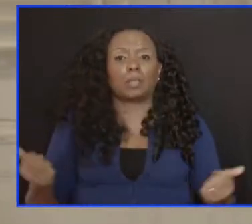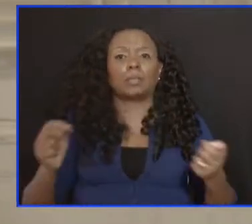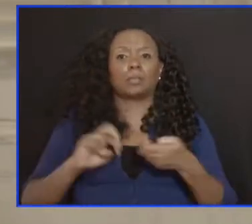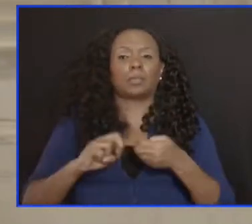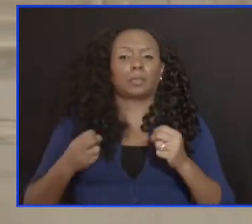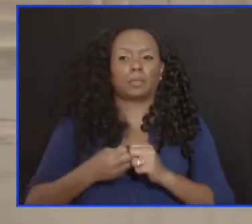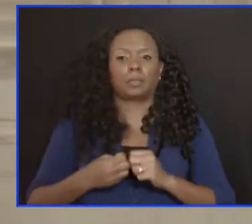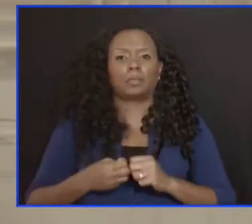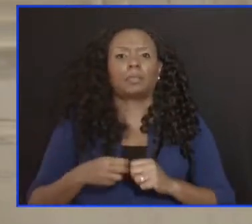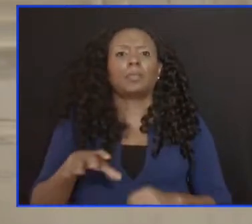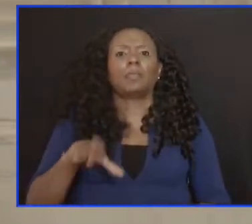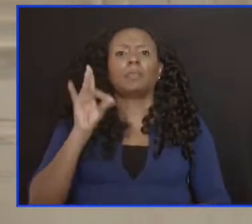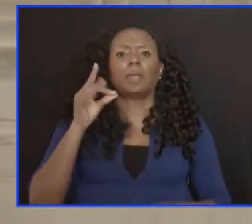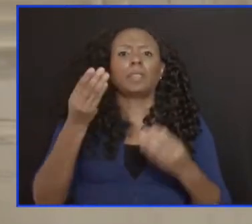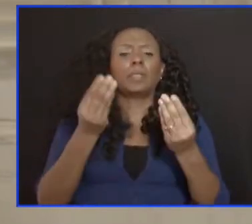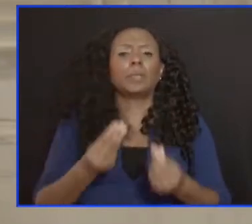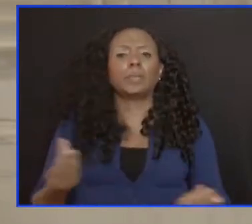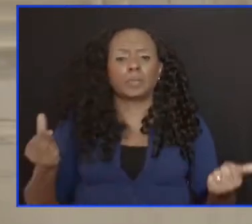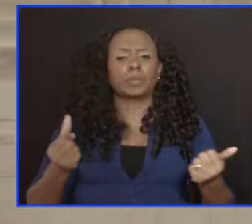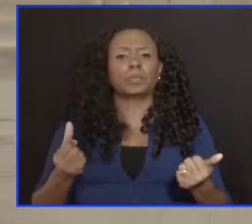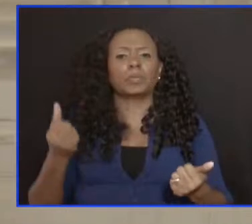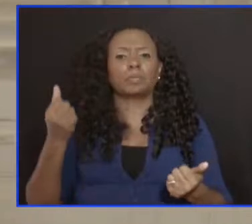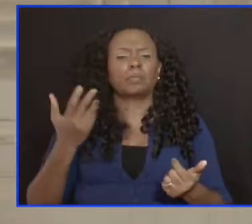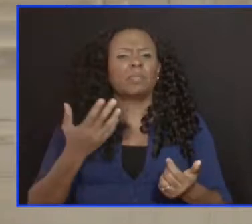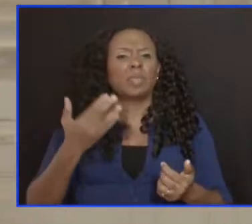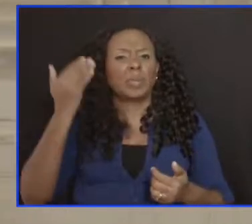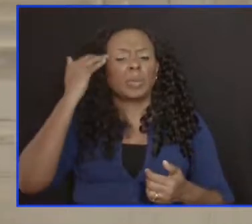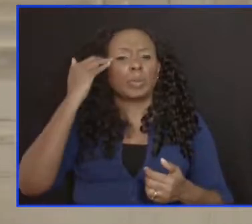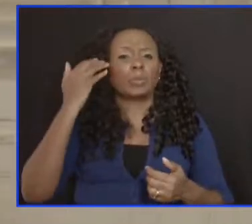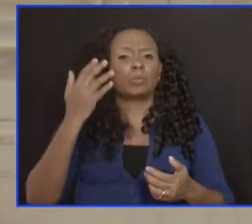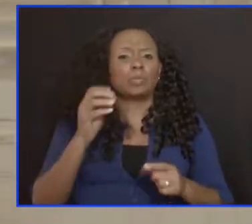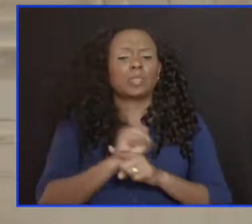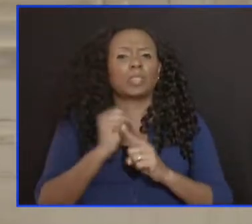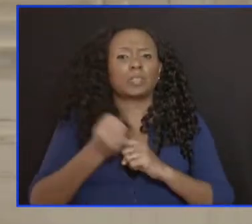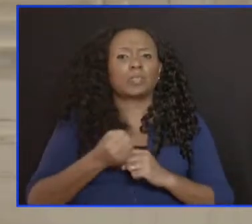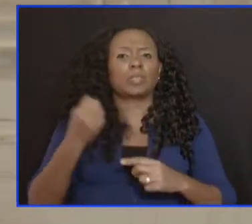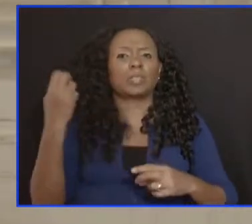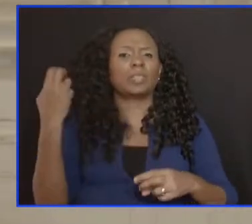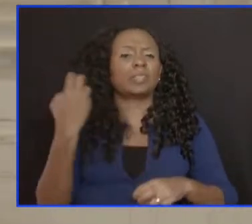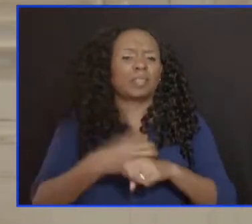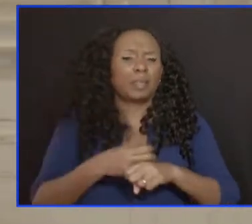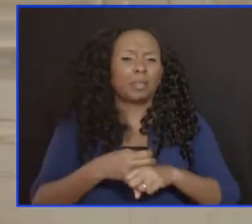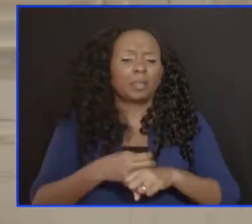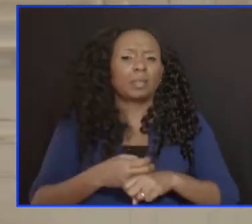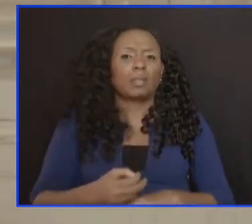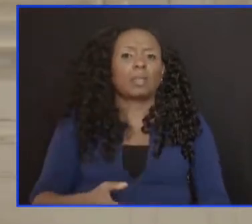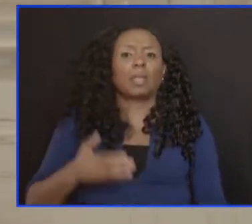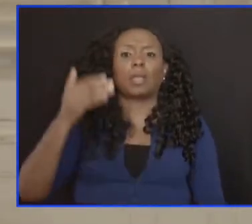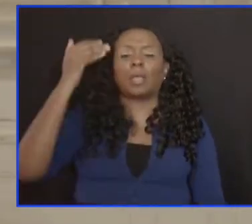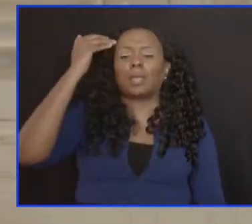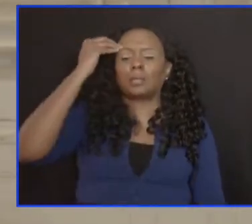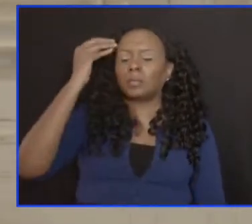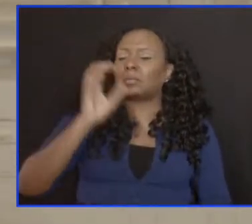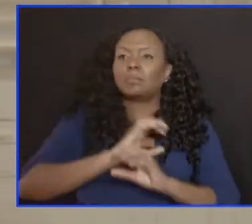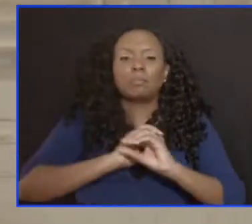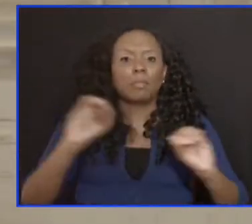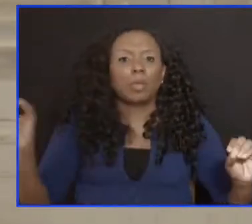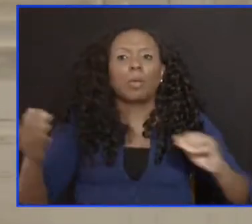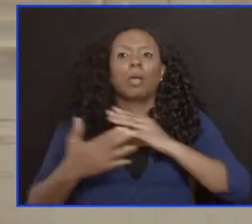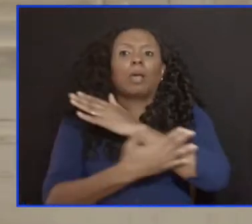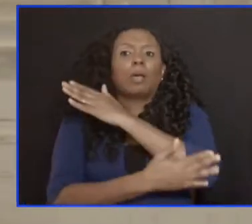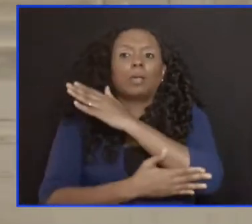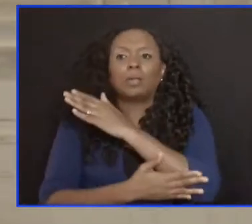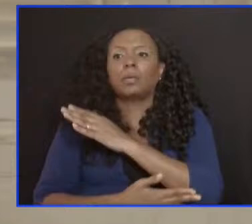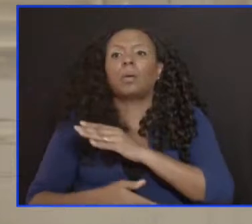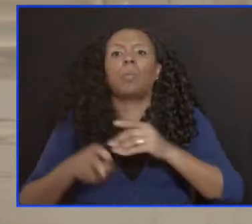finding amicable solutions for a difficult situation. There is no country, Marlon, none, in the globe who